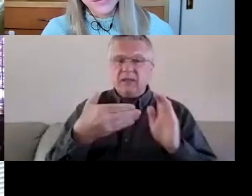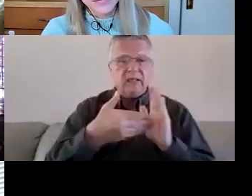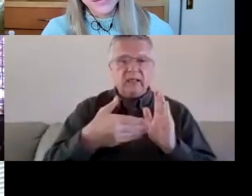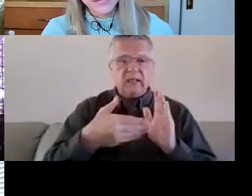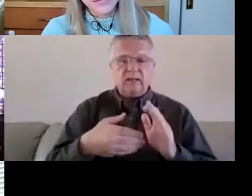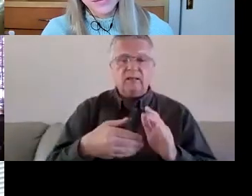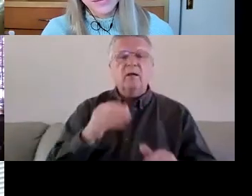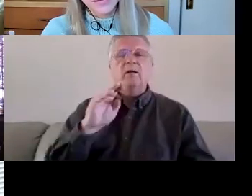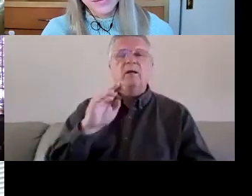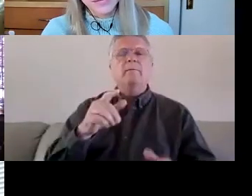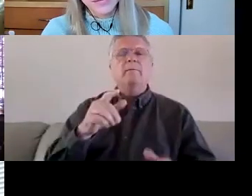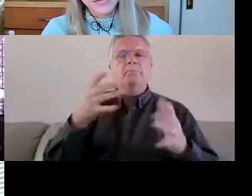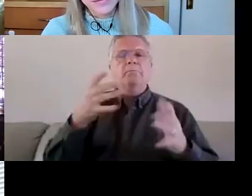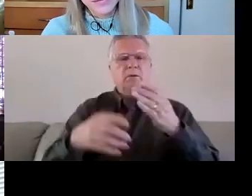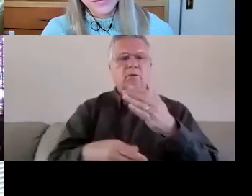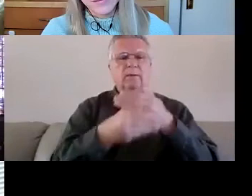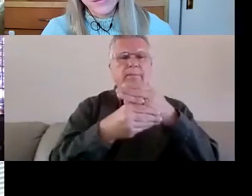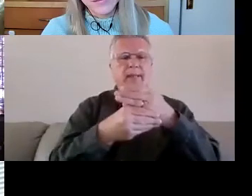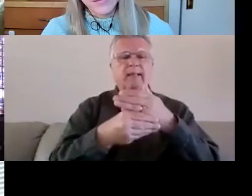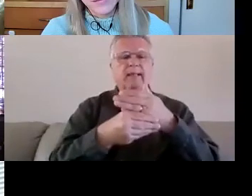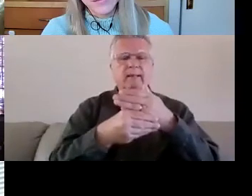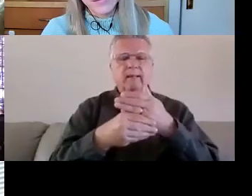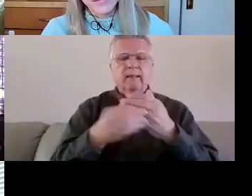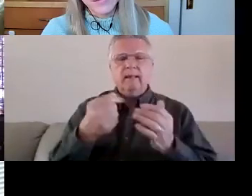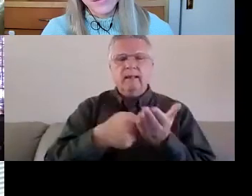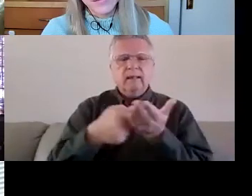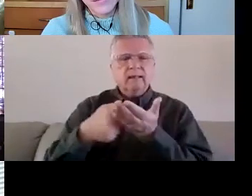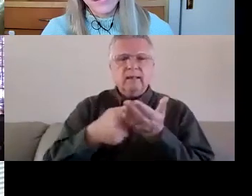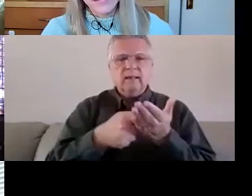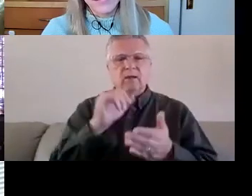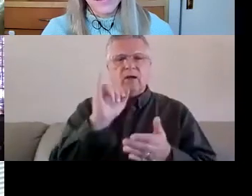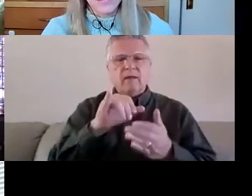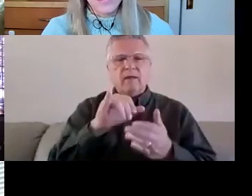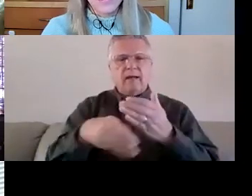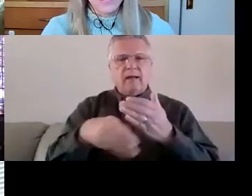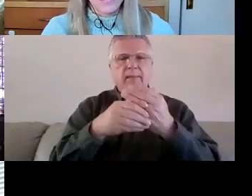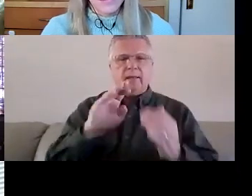bill is amended. Any discussion on the amended bill?